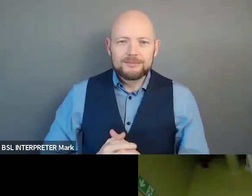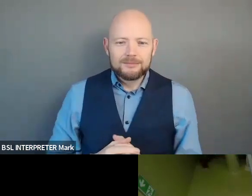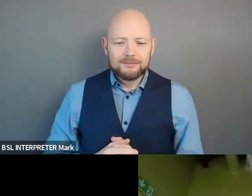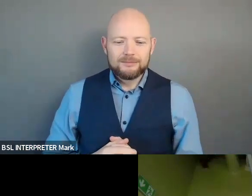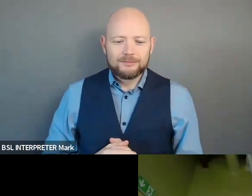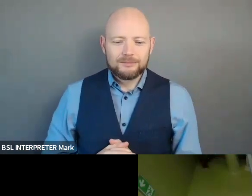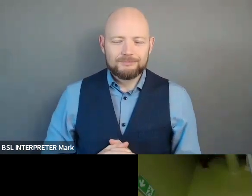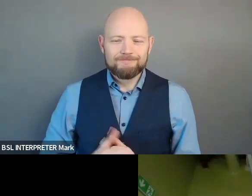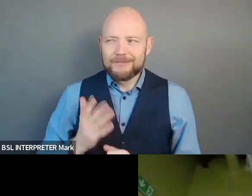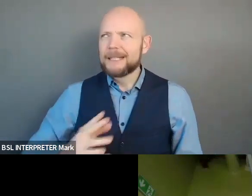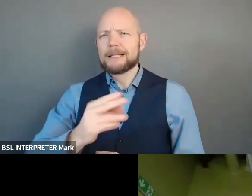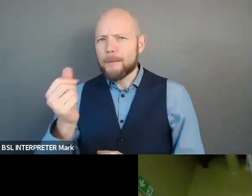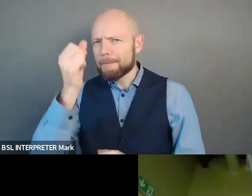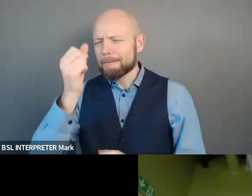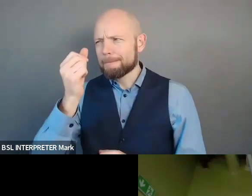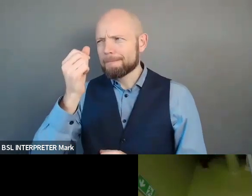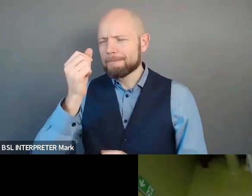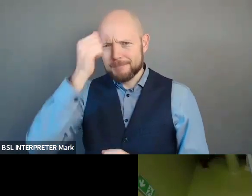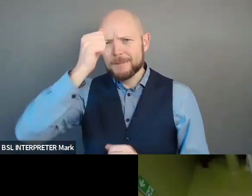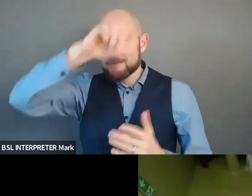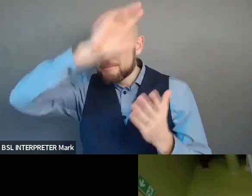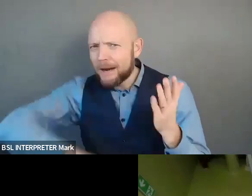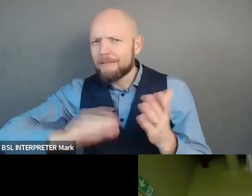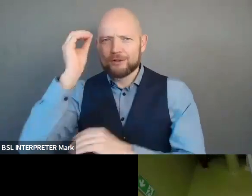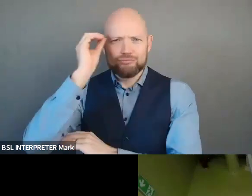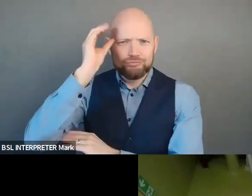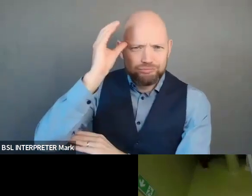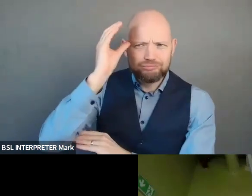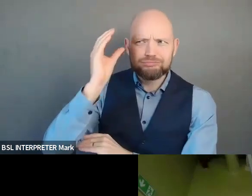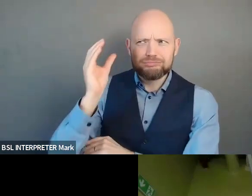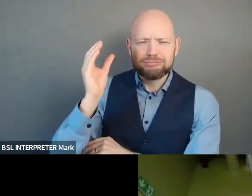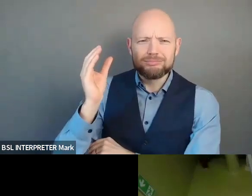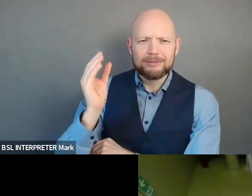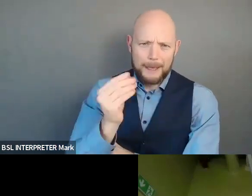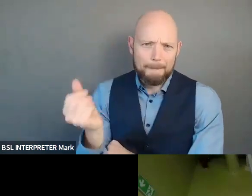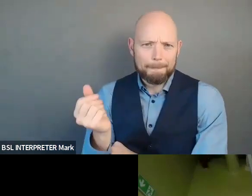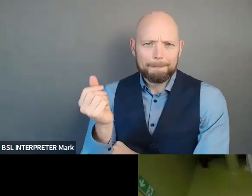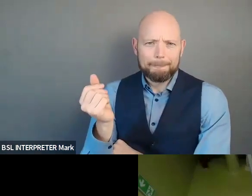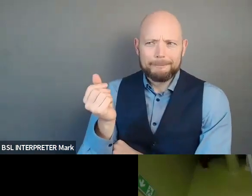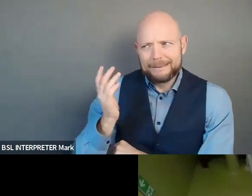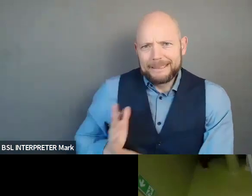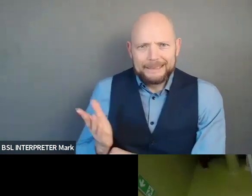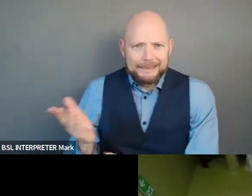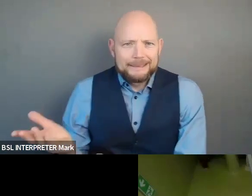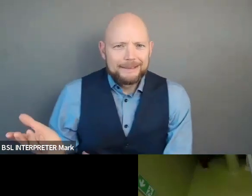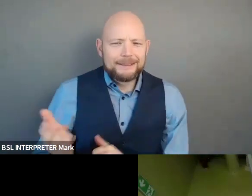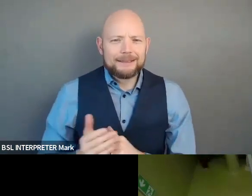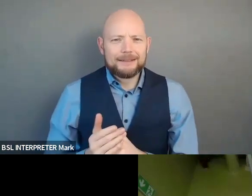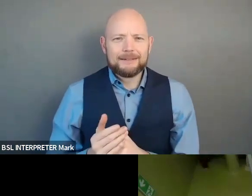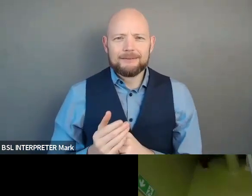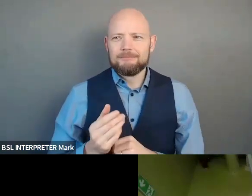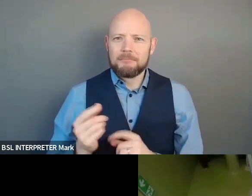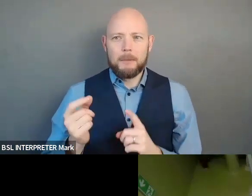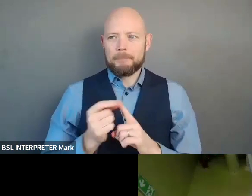you need some experience to be able to review. Obviously, it's not something, you wouldn't expect a